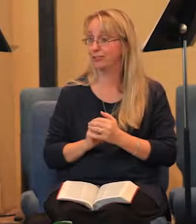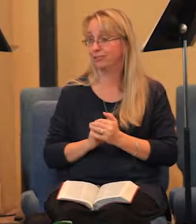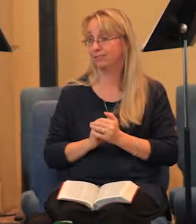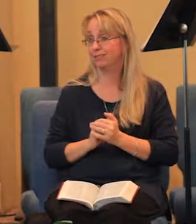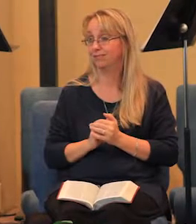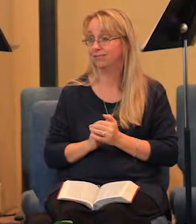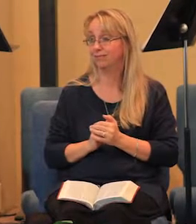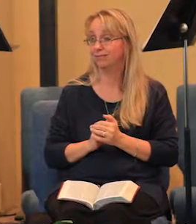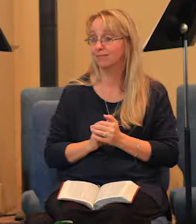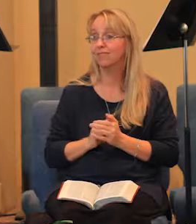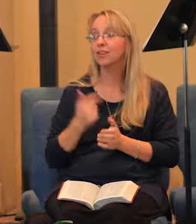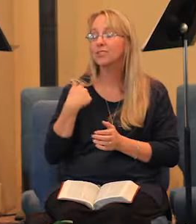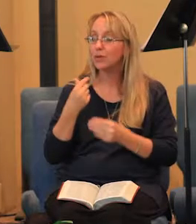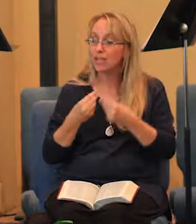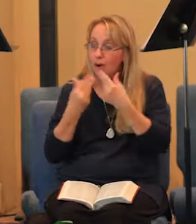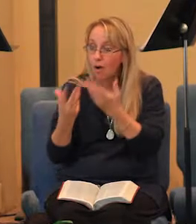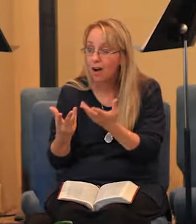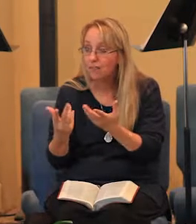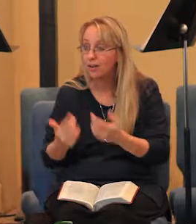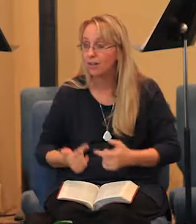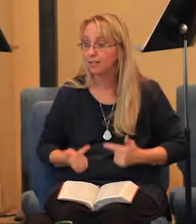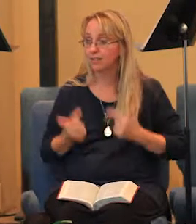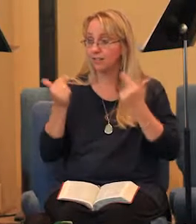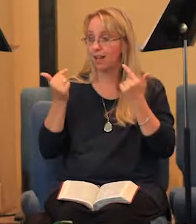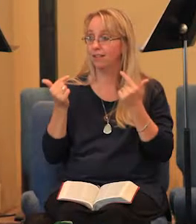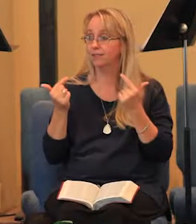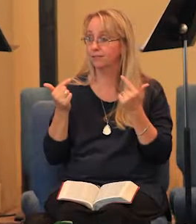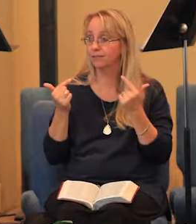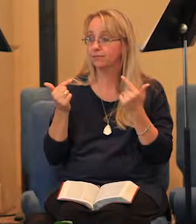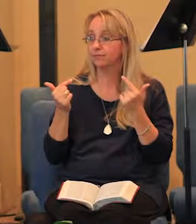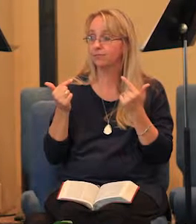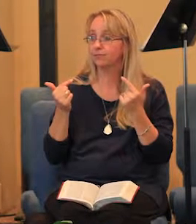redemption. And so he offers us life